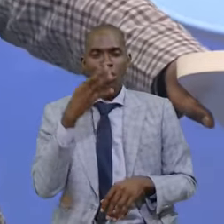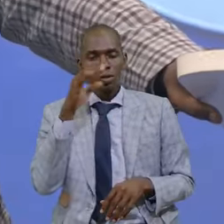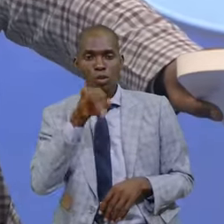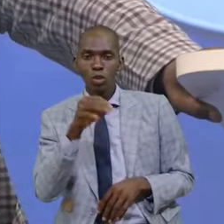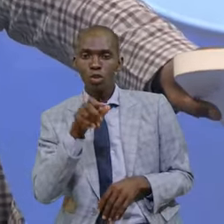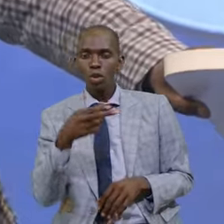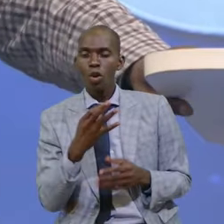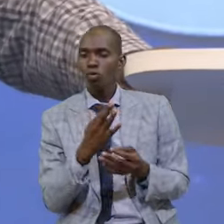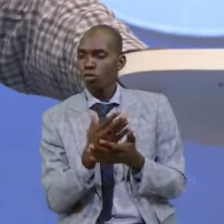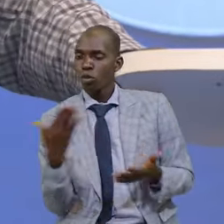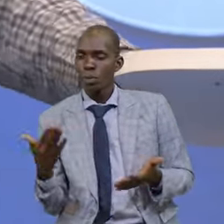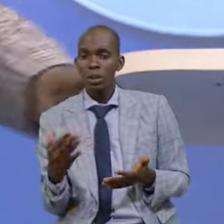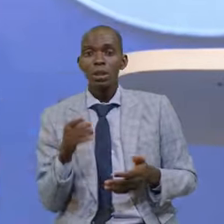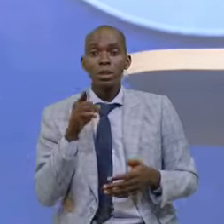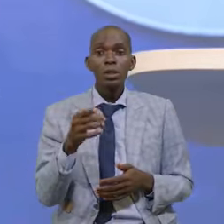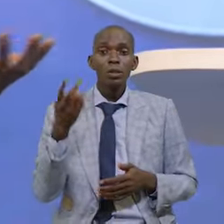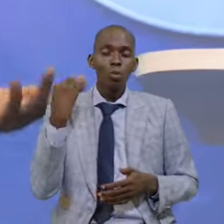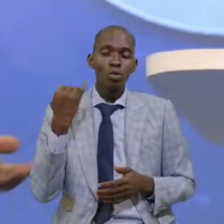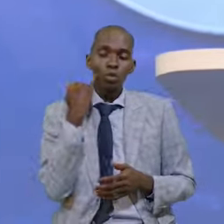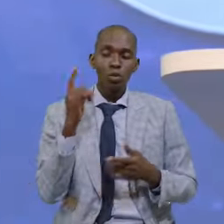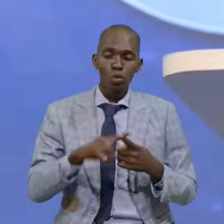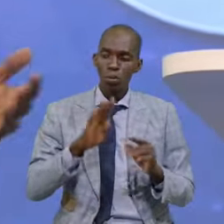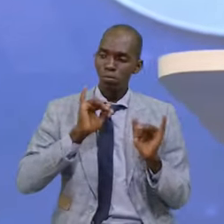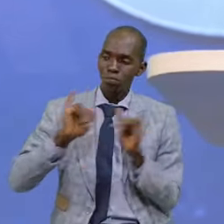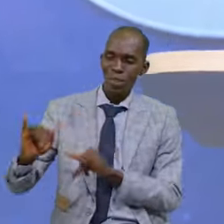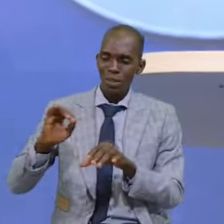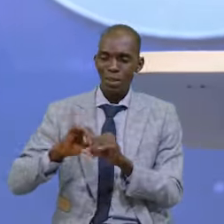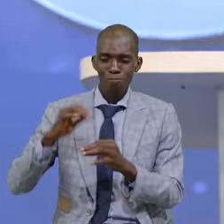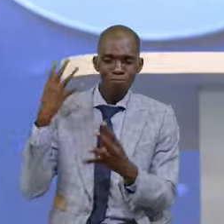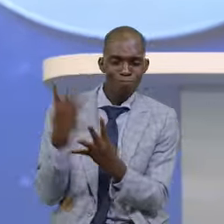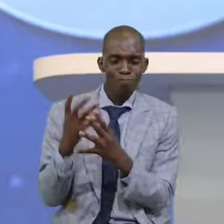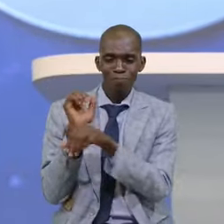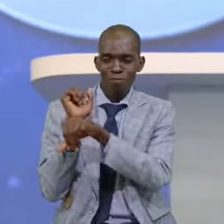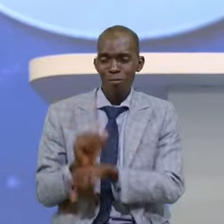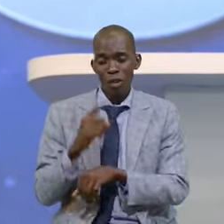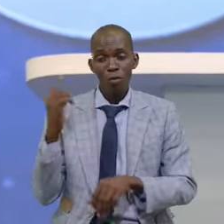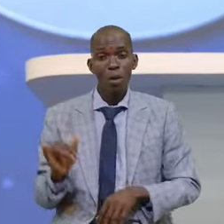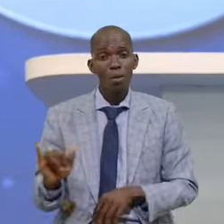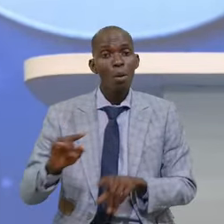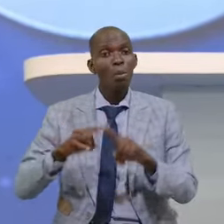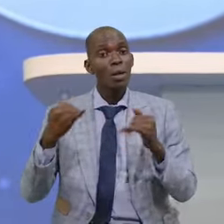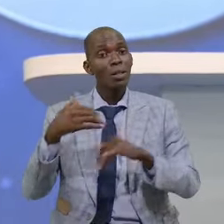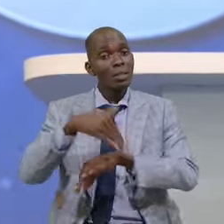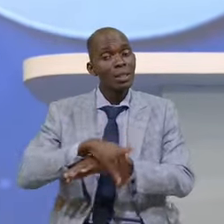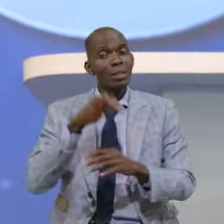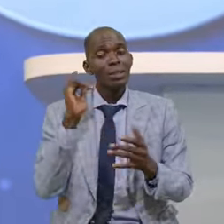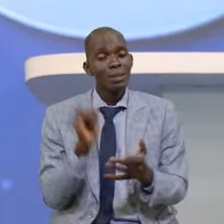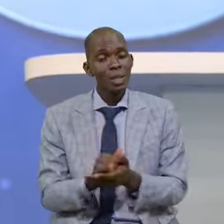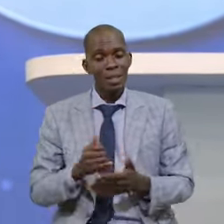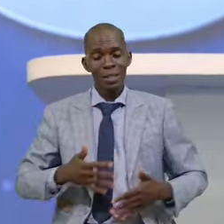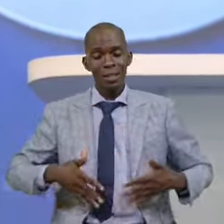was supposed to be there for life. He was supposed to be in slavery for life. But tonight, that life